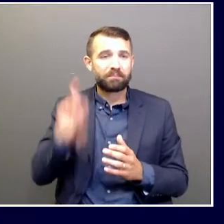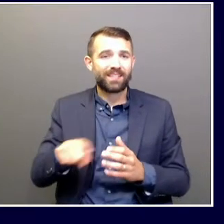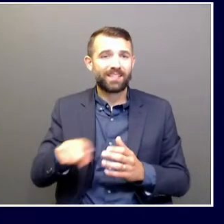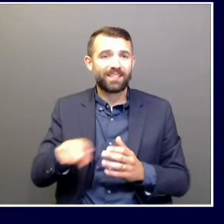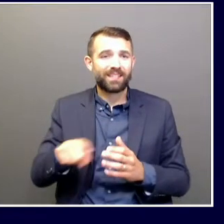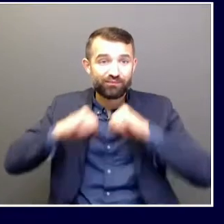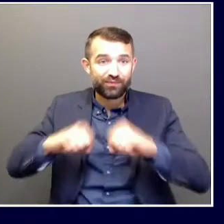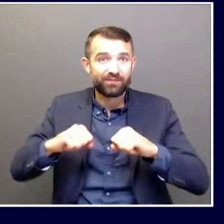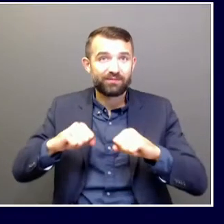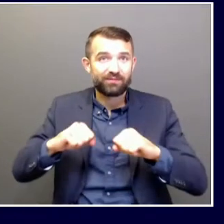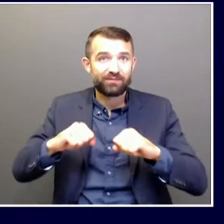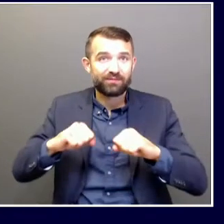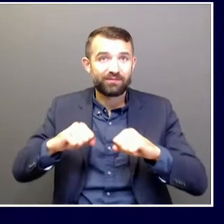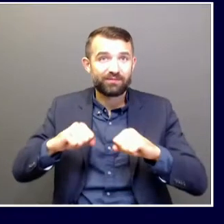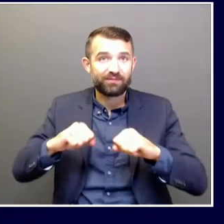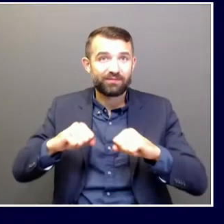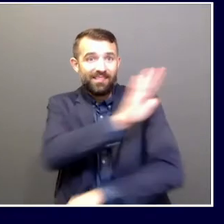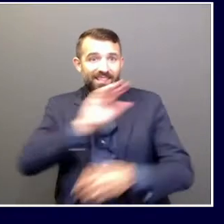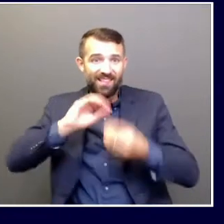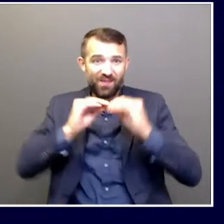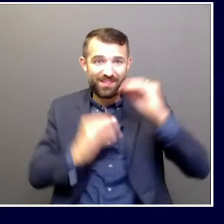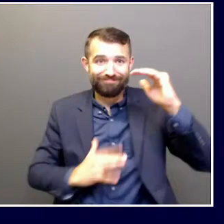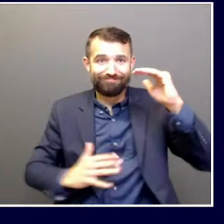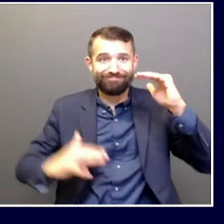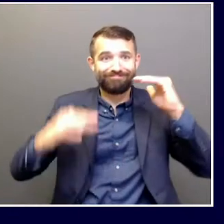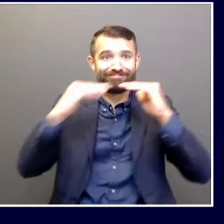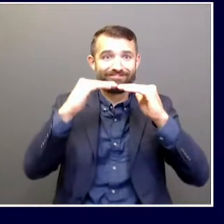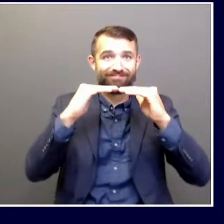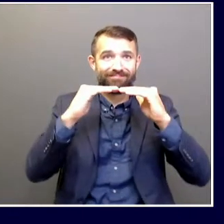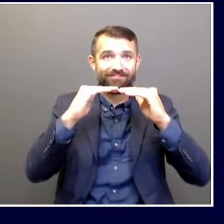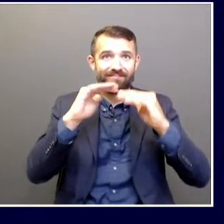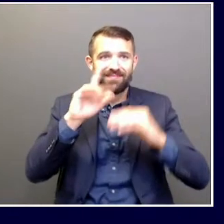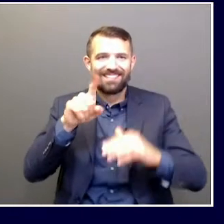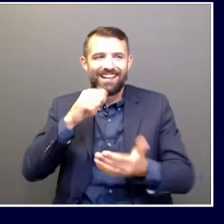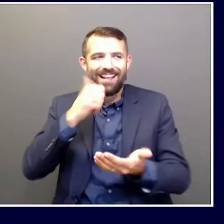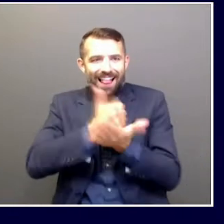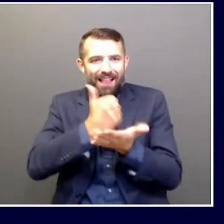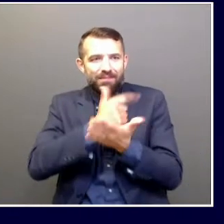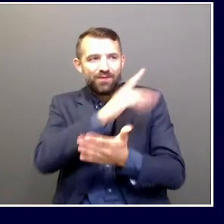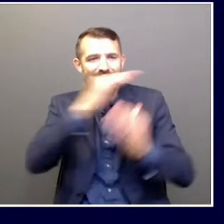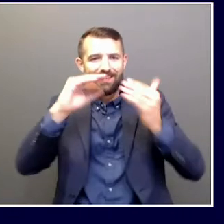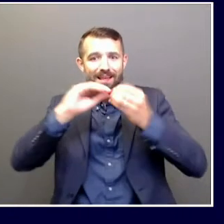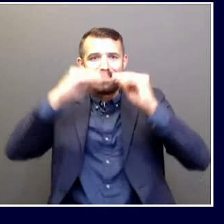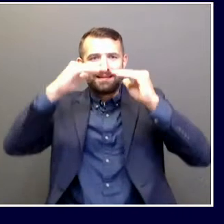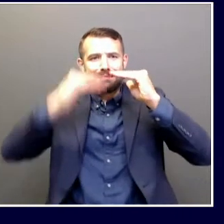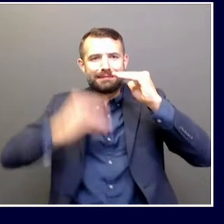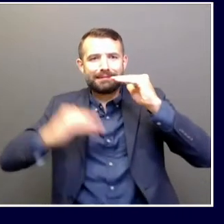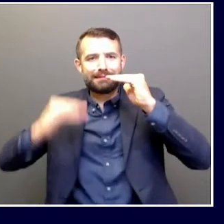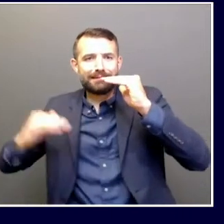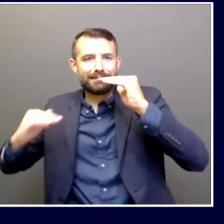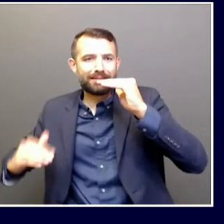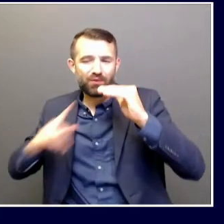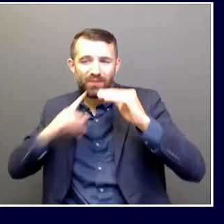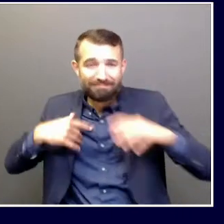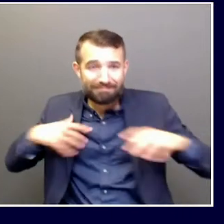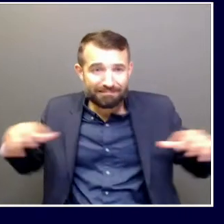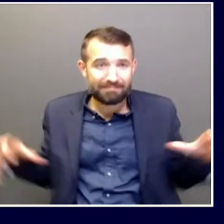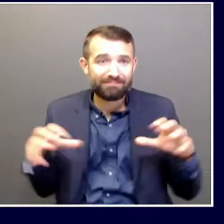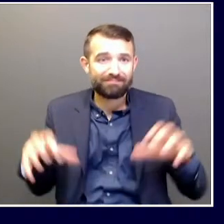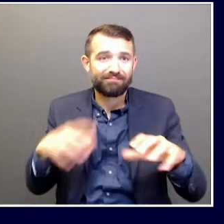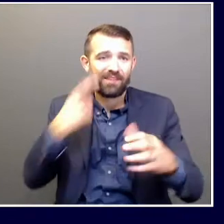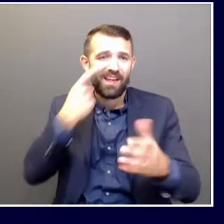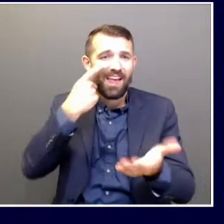need to protect one another, as so many of you have done throughout this pandemic to date. So thank you for